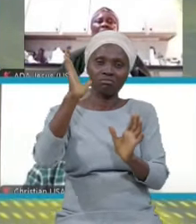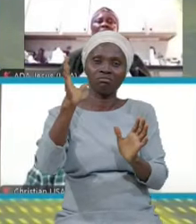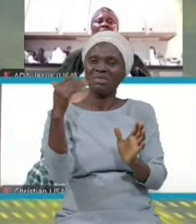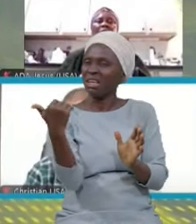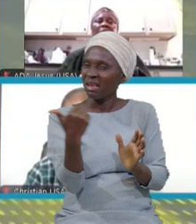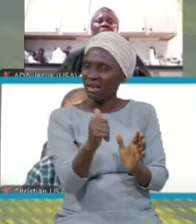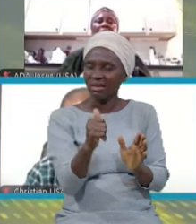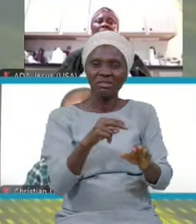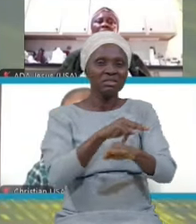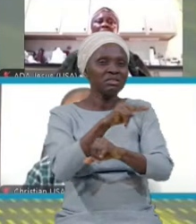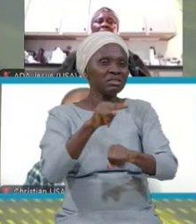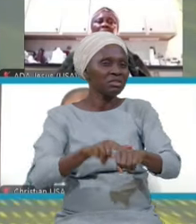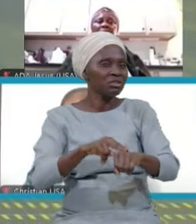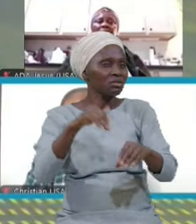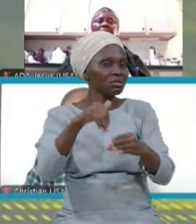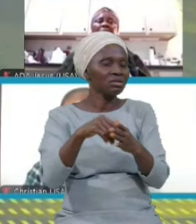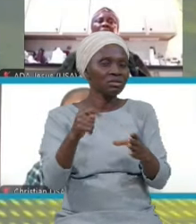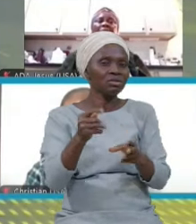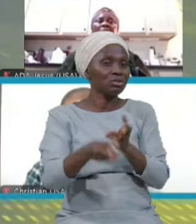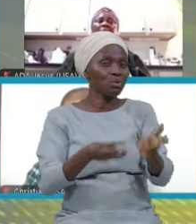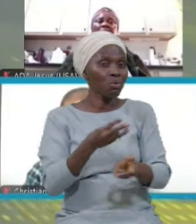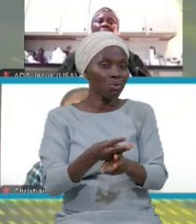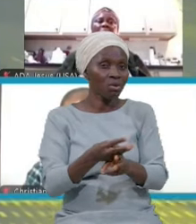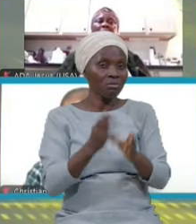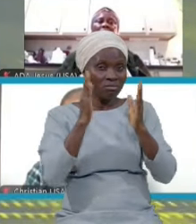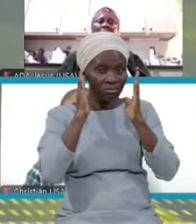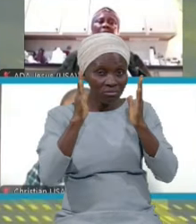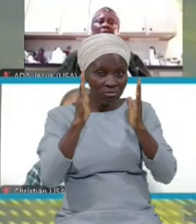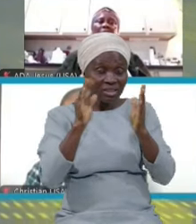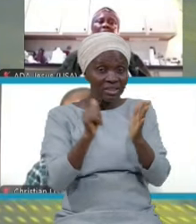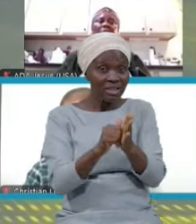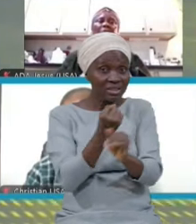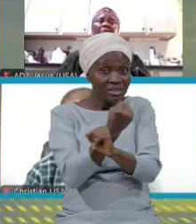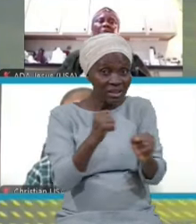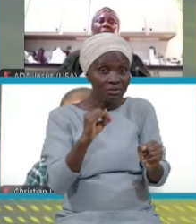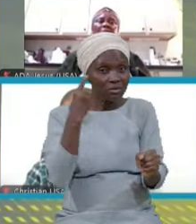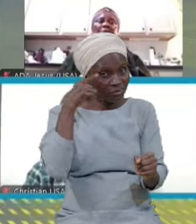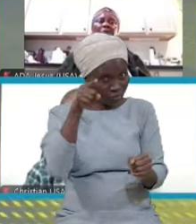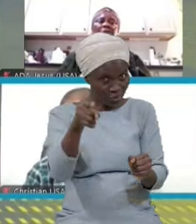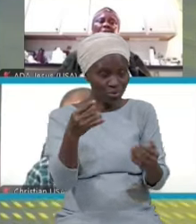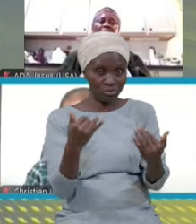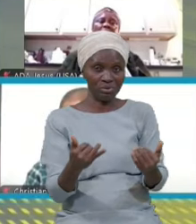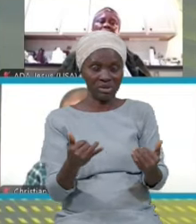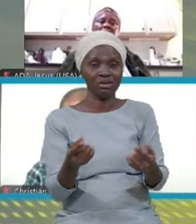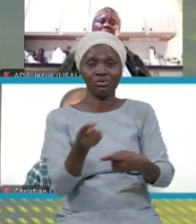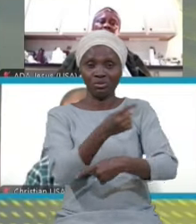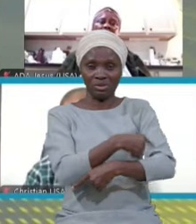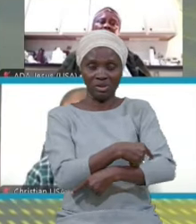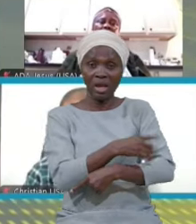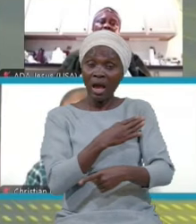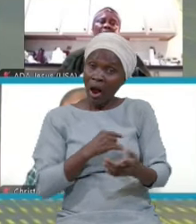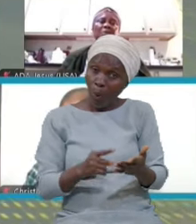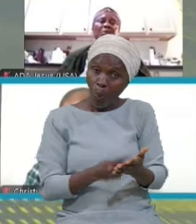country, that salvation is yours today. That forgiveness is yours today. And once it is done,